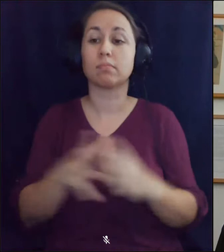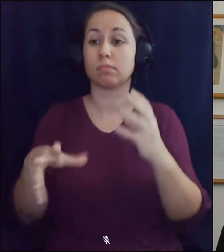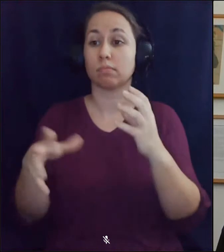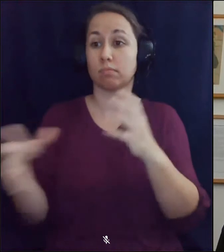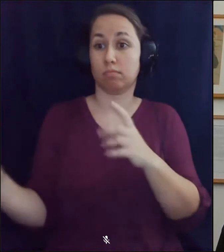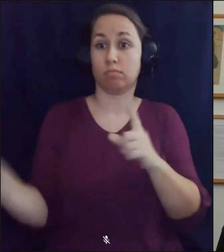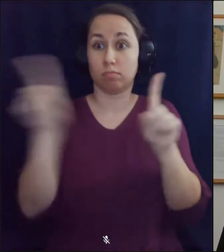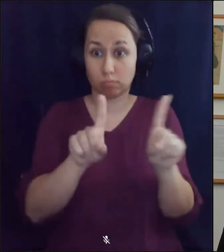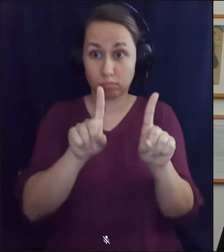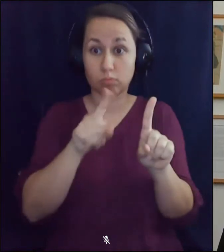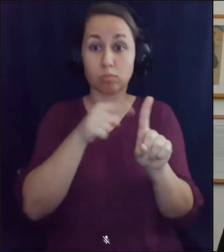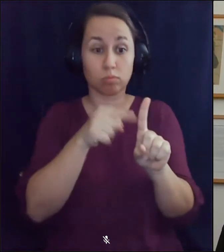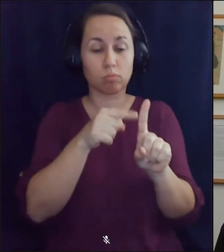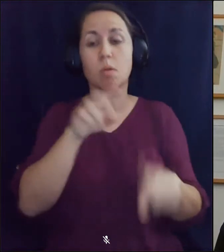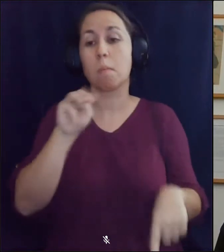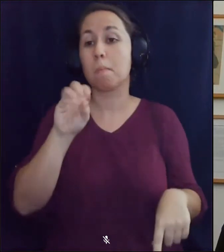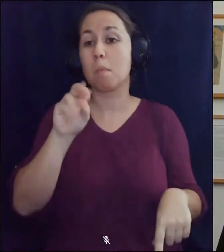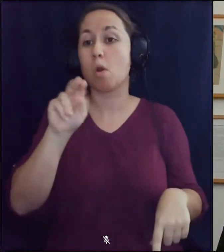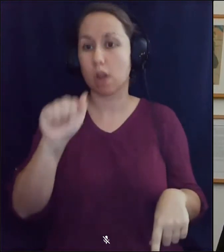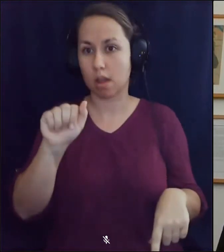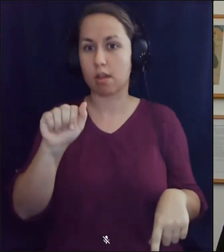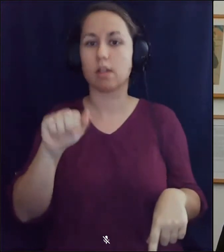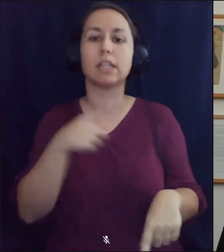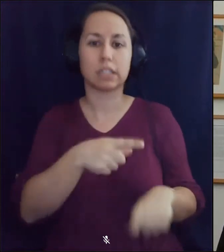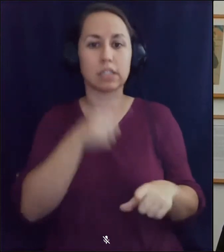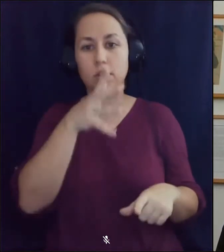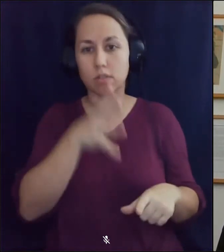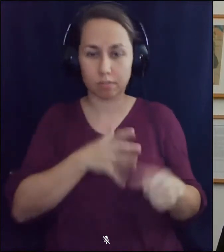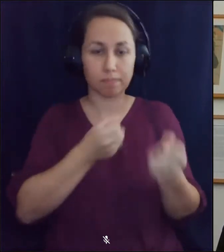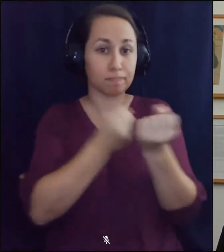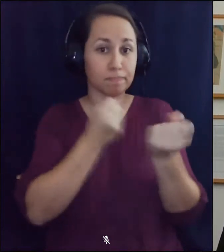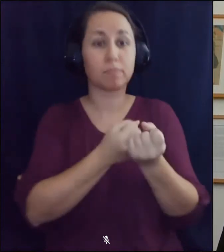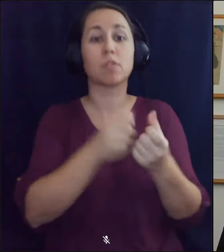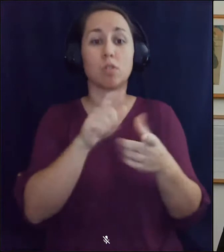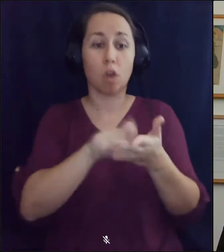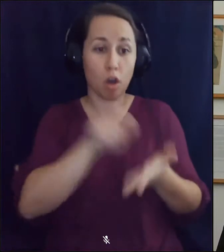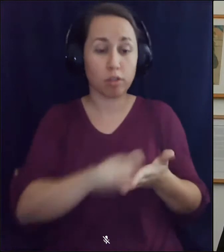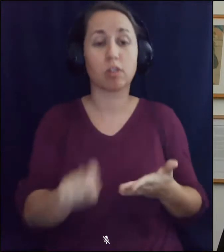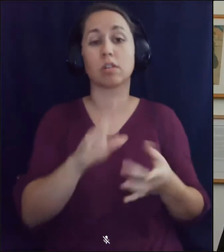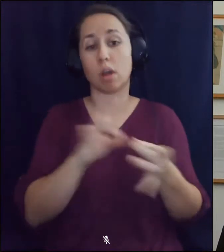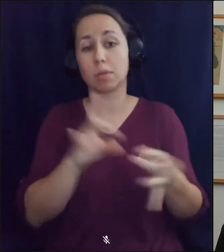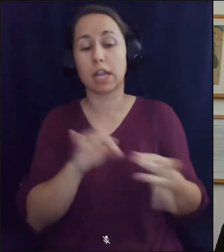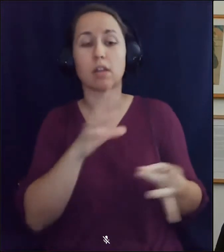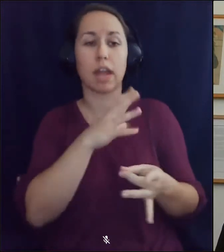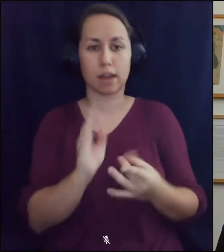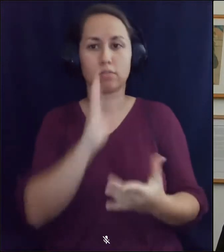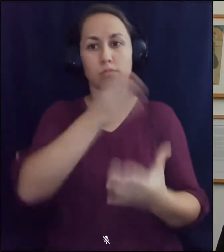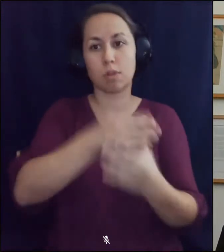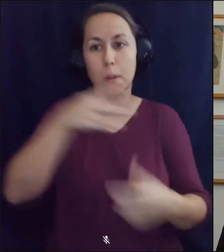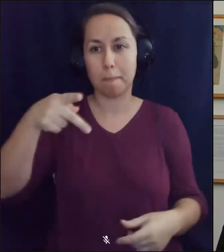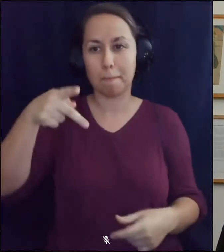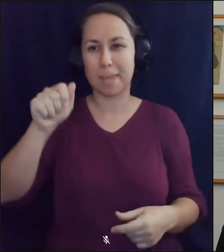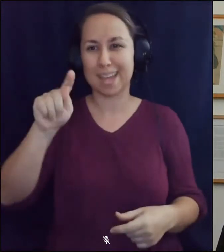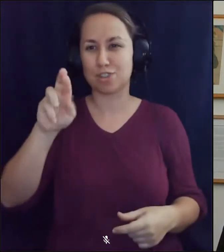and favorite Mona Eltahawy. Mona is a feminist author, commentator, and disruptor of patriarchy. Her first